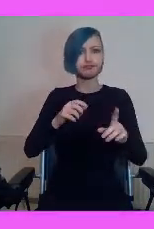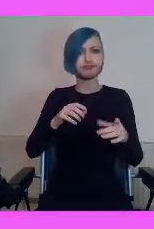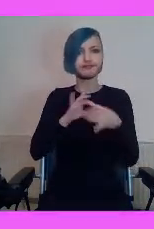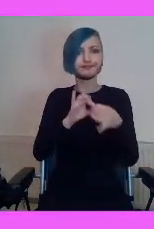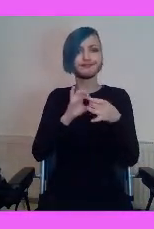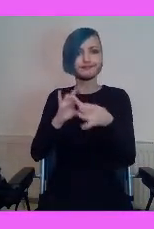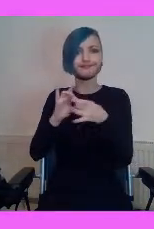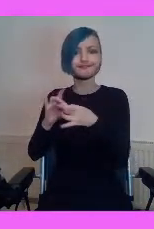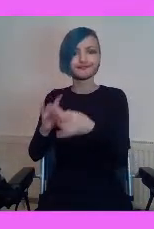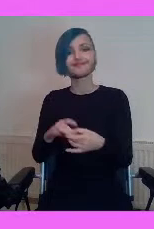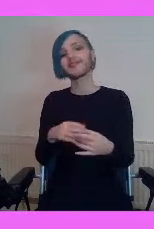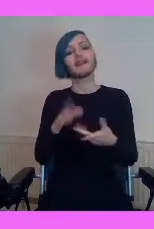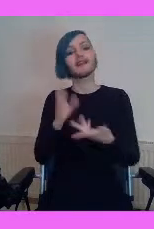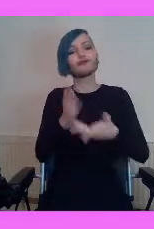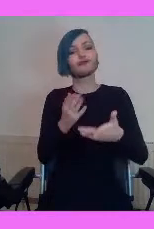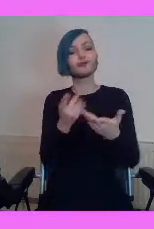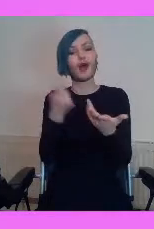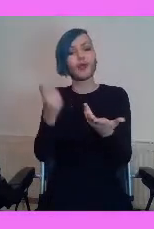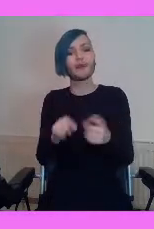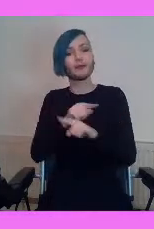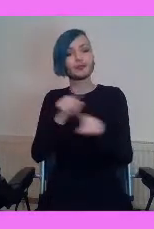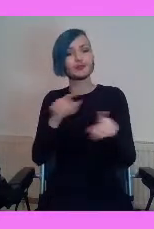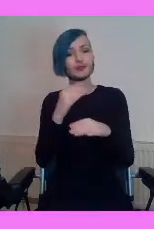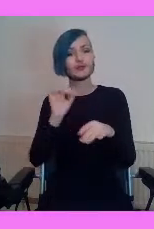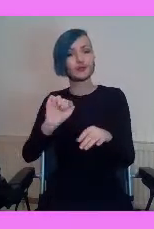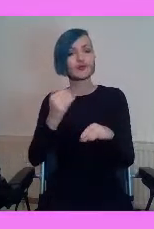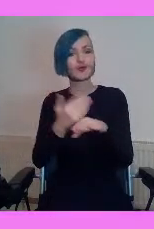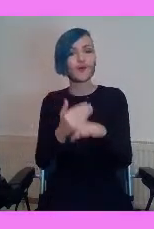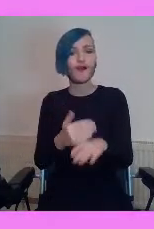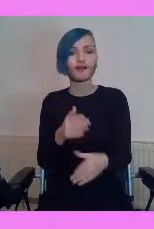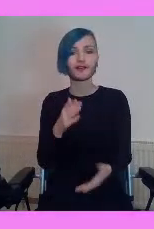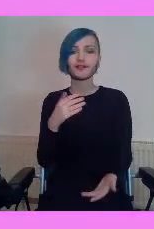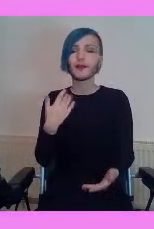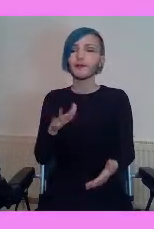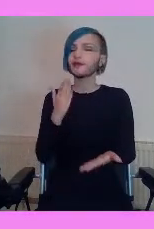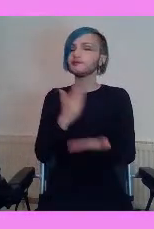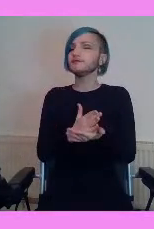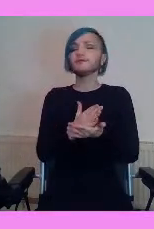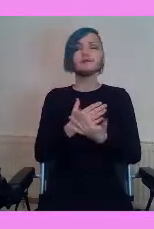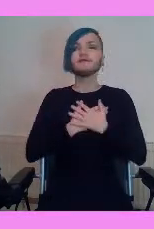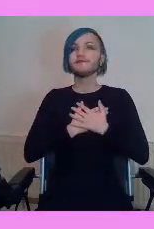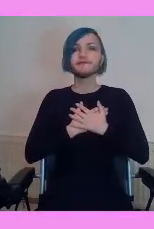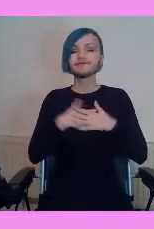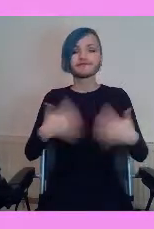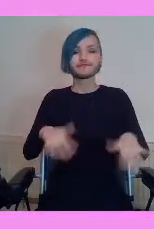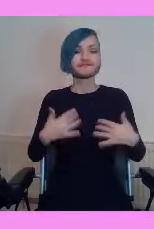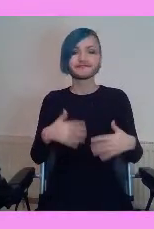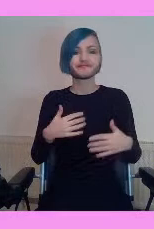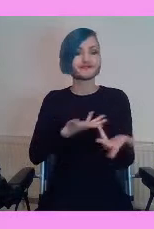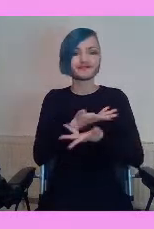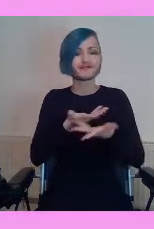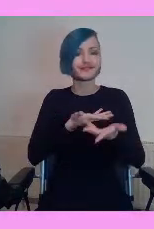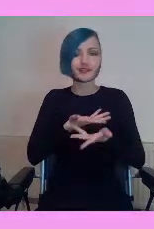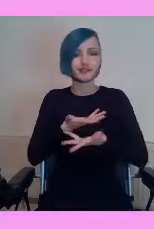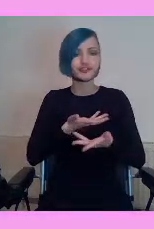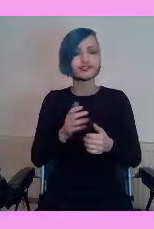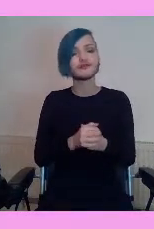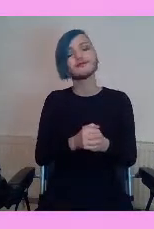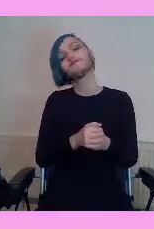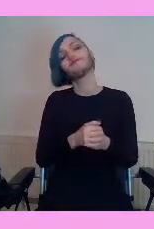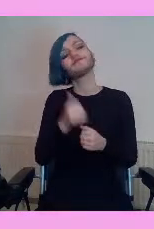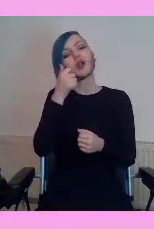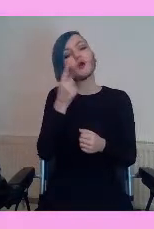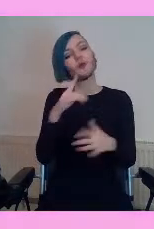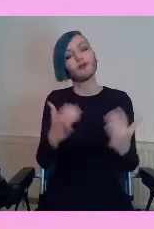you so you can inspire them. This has been truly, truly incredible. I know that people watching have found